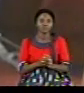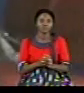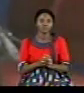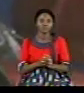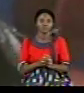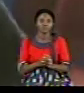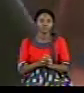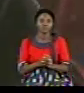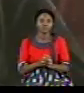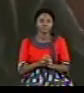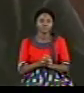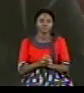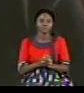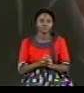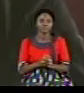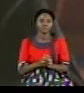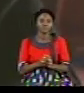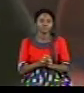Osune ni.